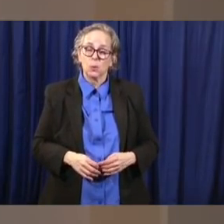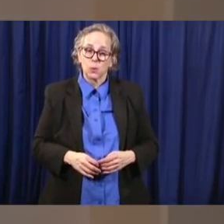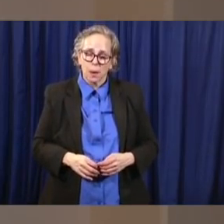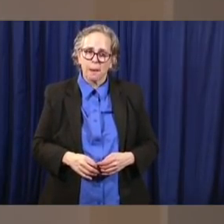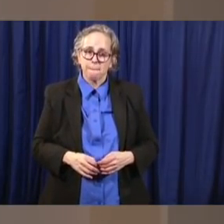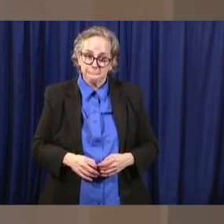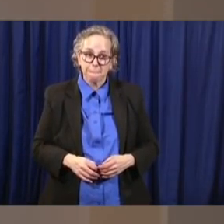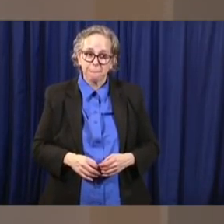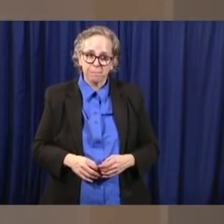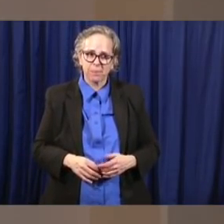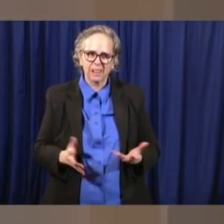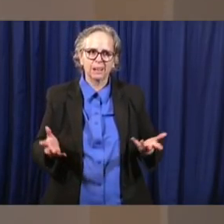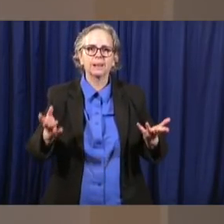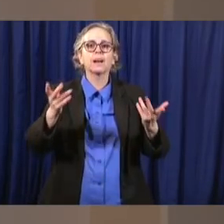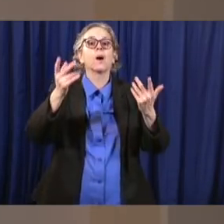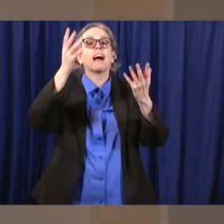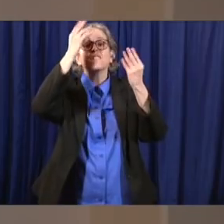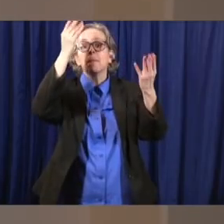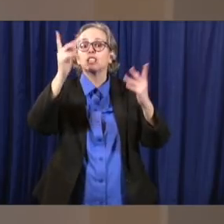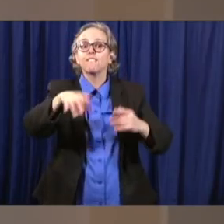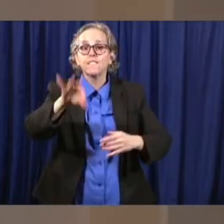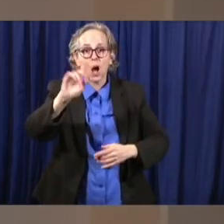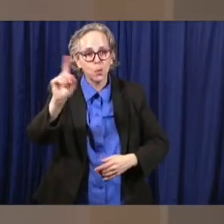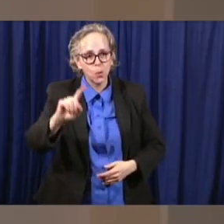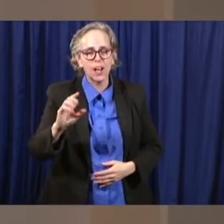at our